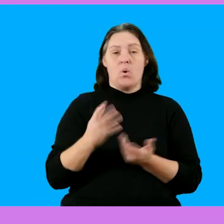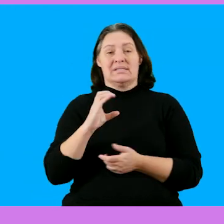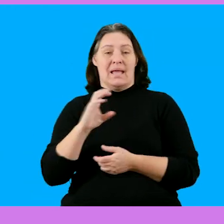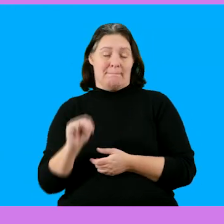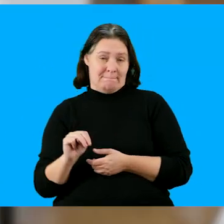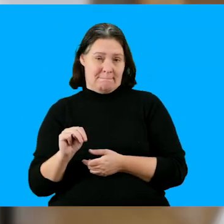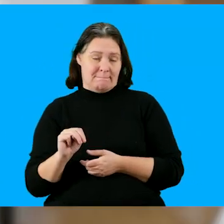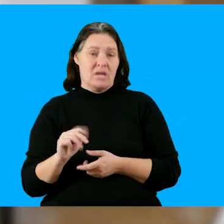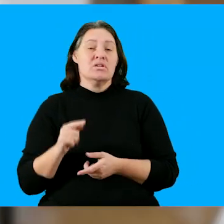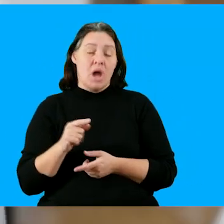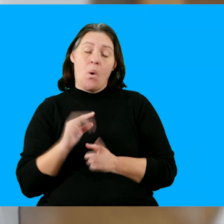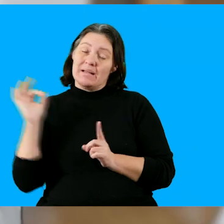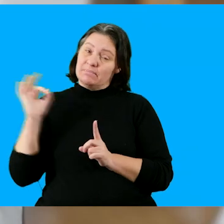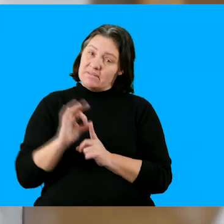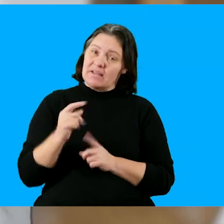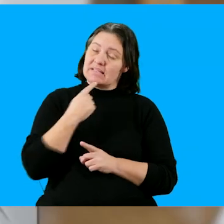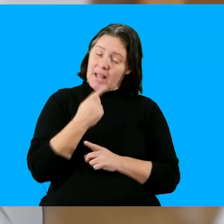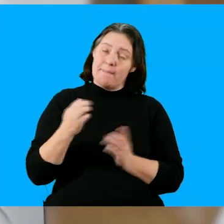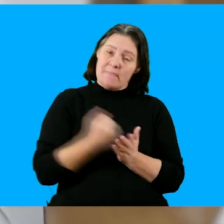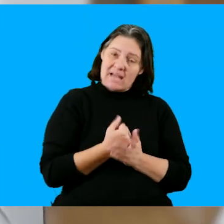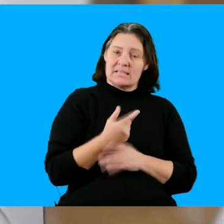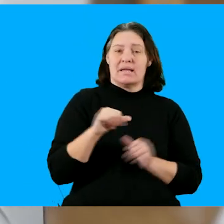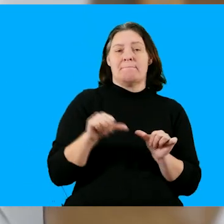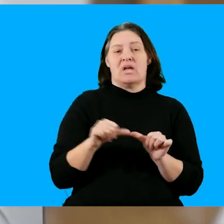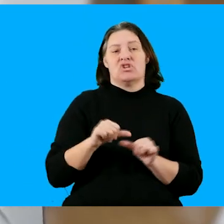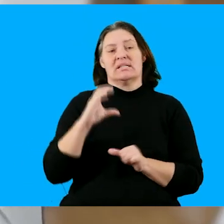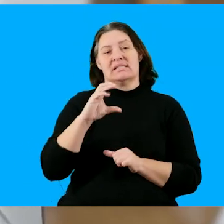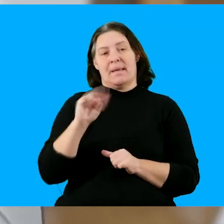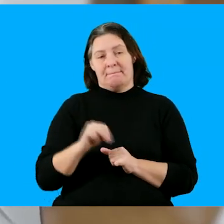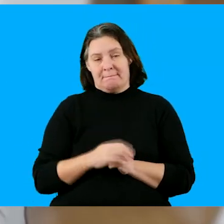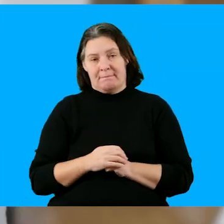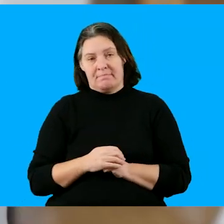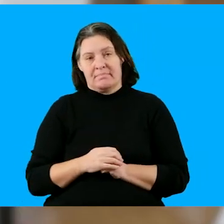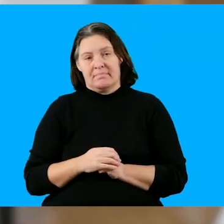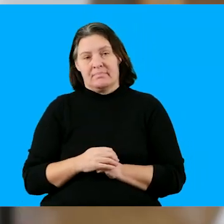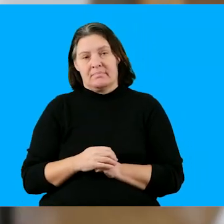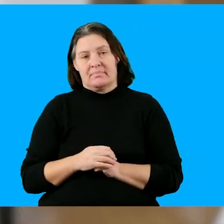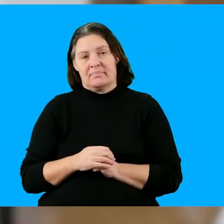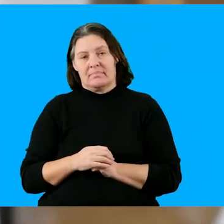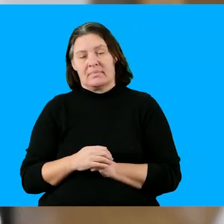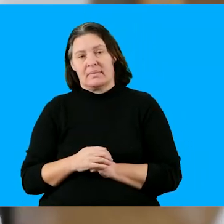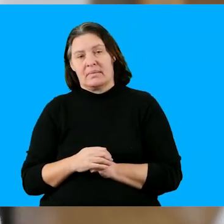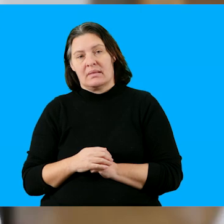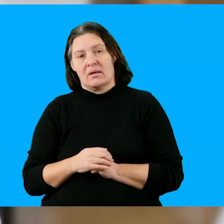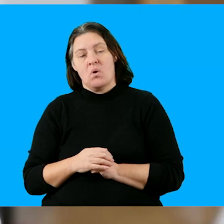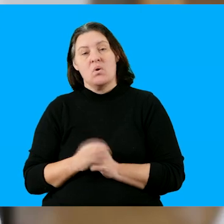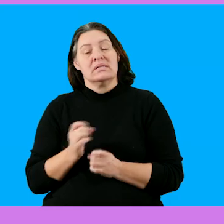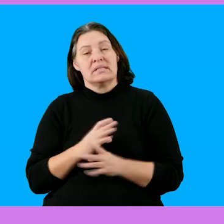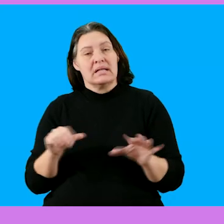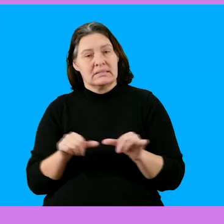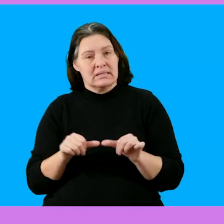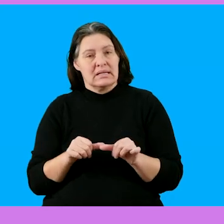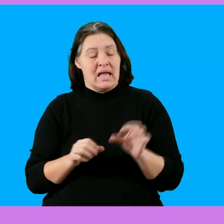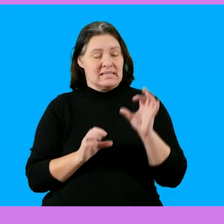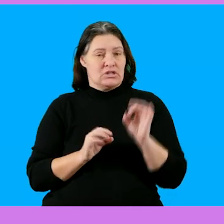or centimeters. So in this case I'm very specific, it must be measured in centimeters. I want you to know we start measuring,